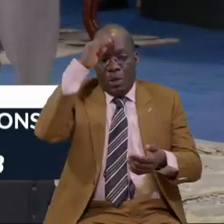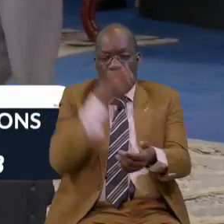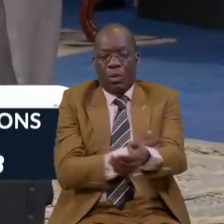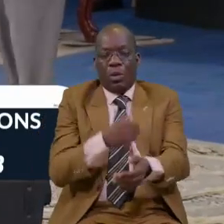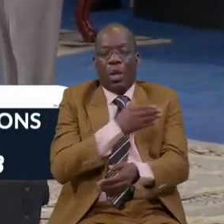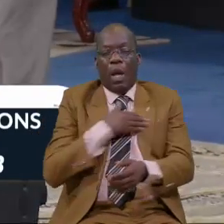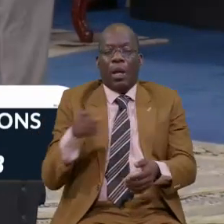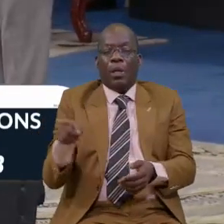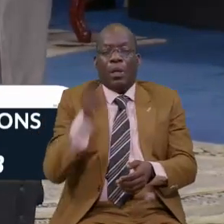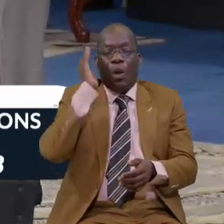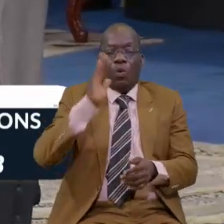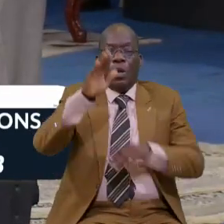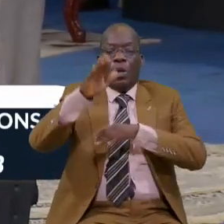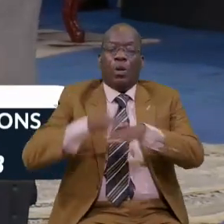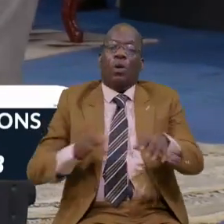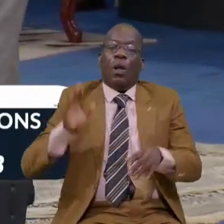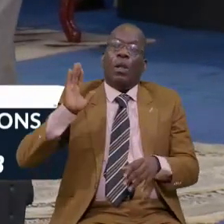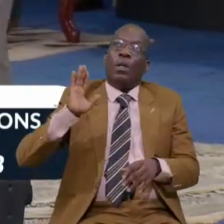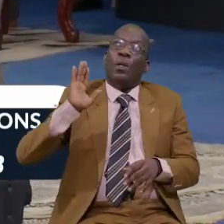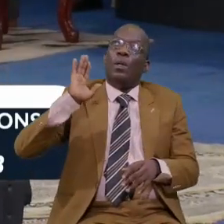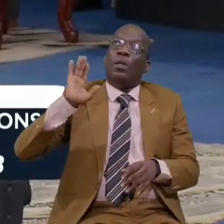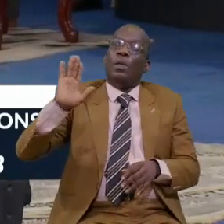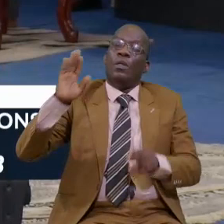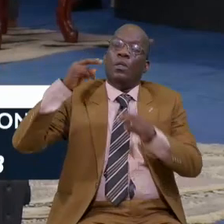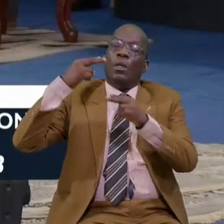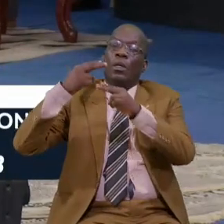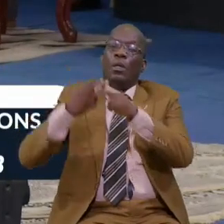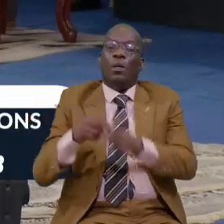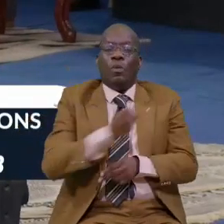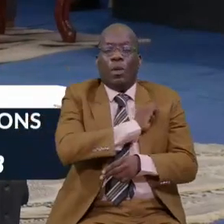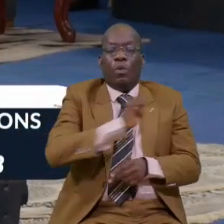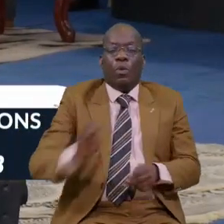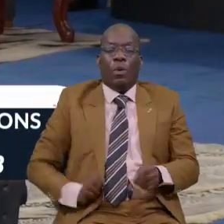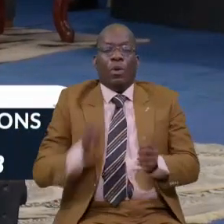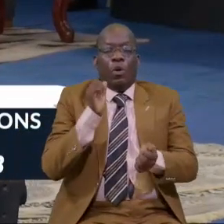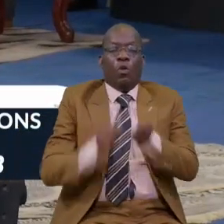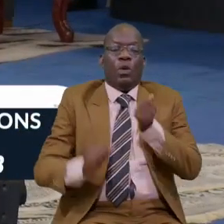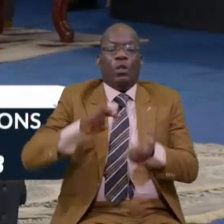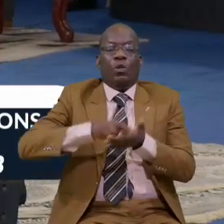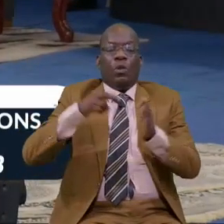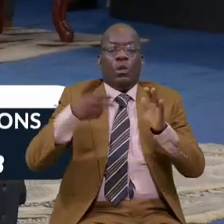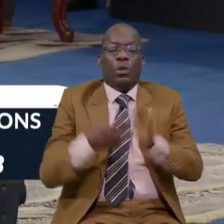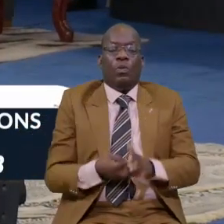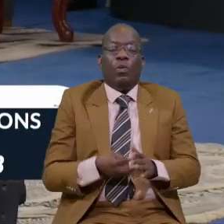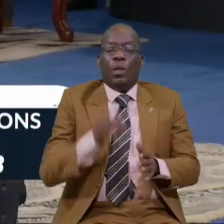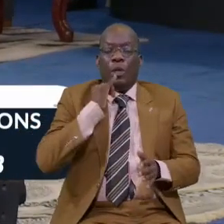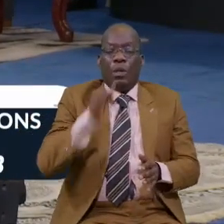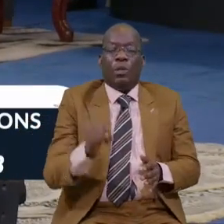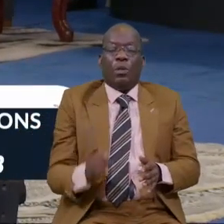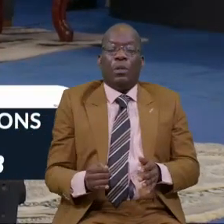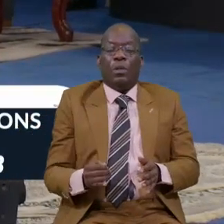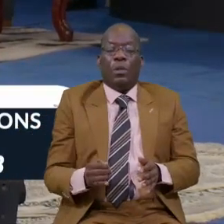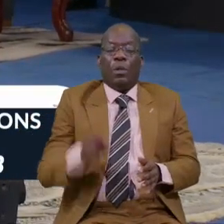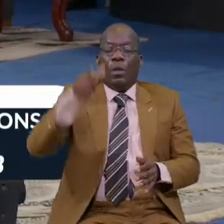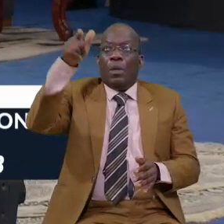his name Emmanuel, which being interpreted is God